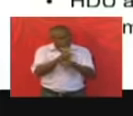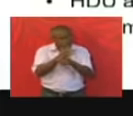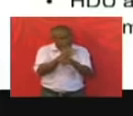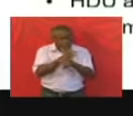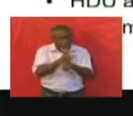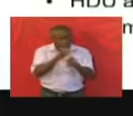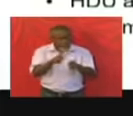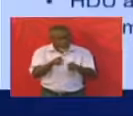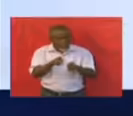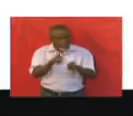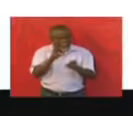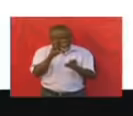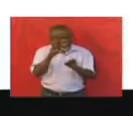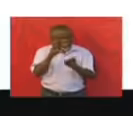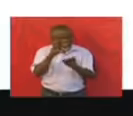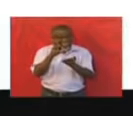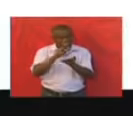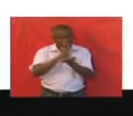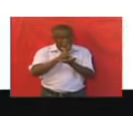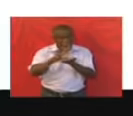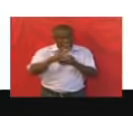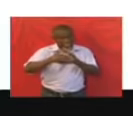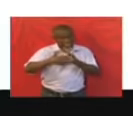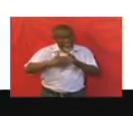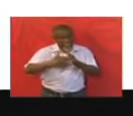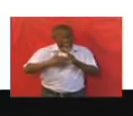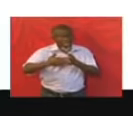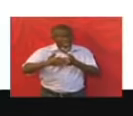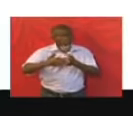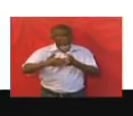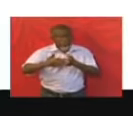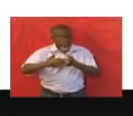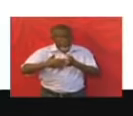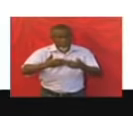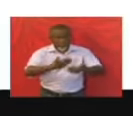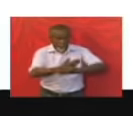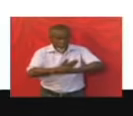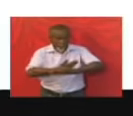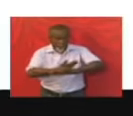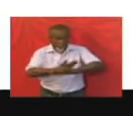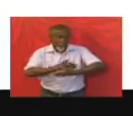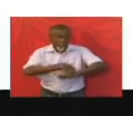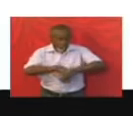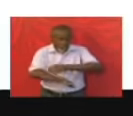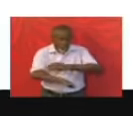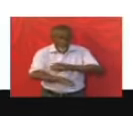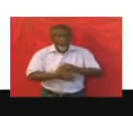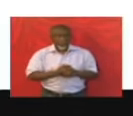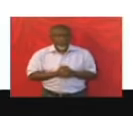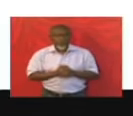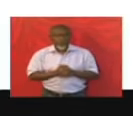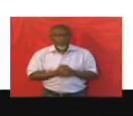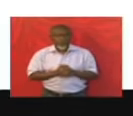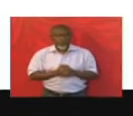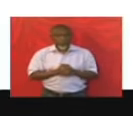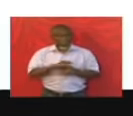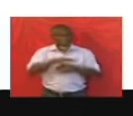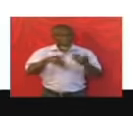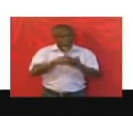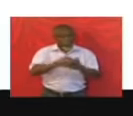date. Next slide, please. Just to reiterate, all pregnancy is considered high risk,